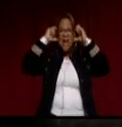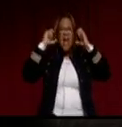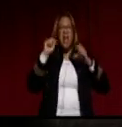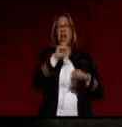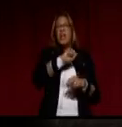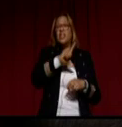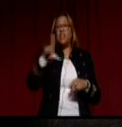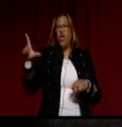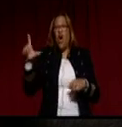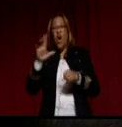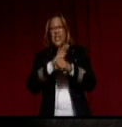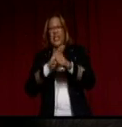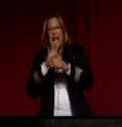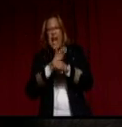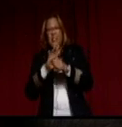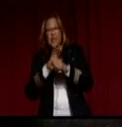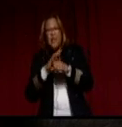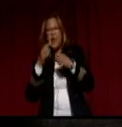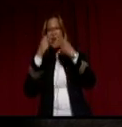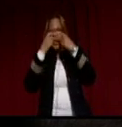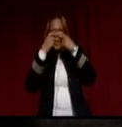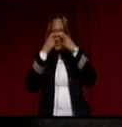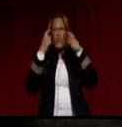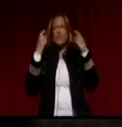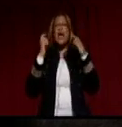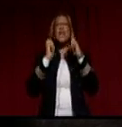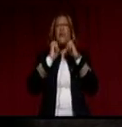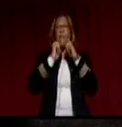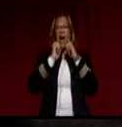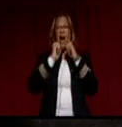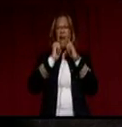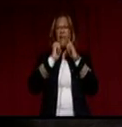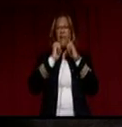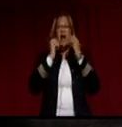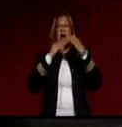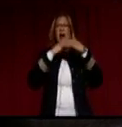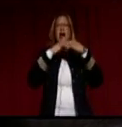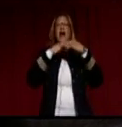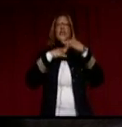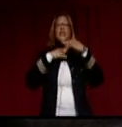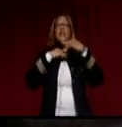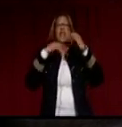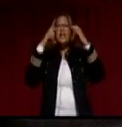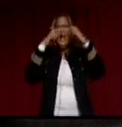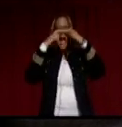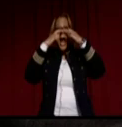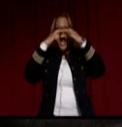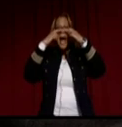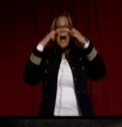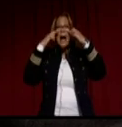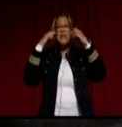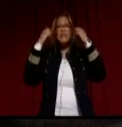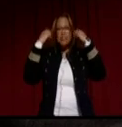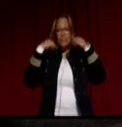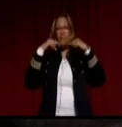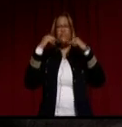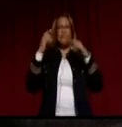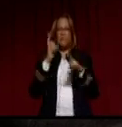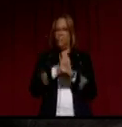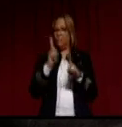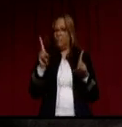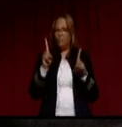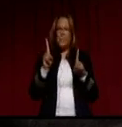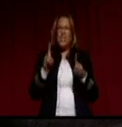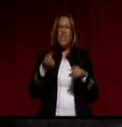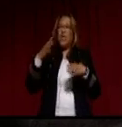of the area around your nose and your mouth are underneath and that mask is fitting tightly so no